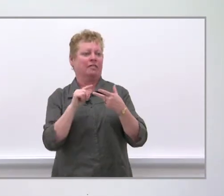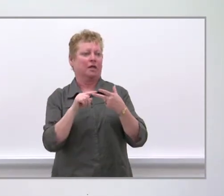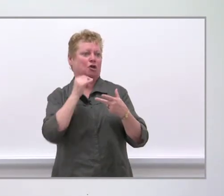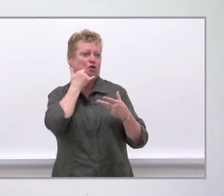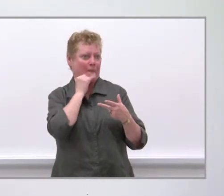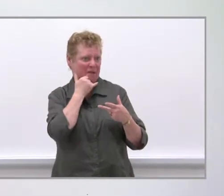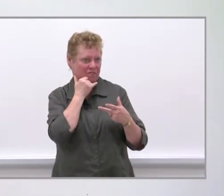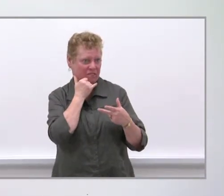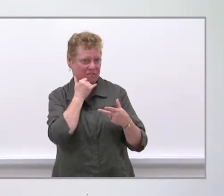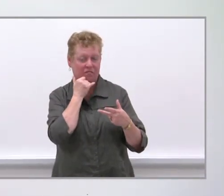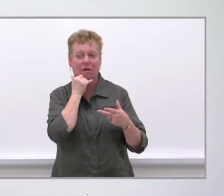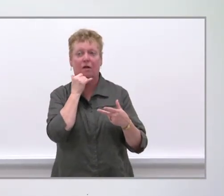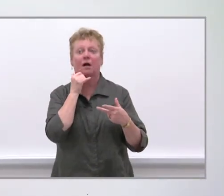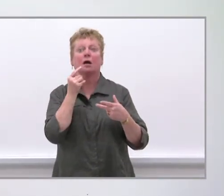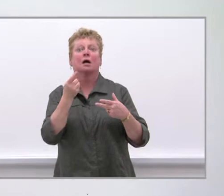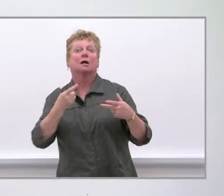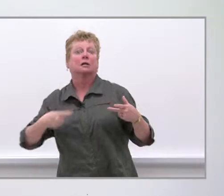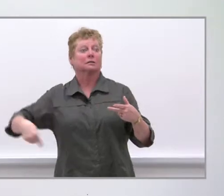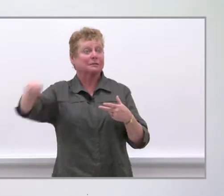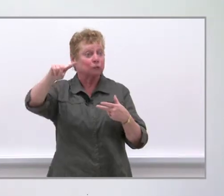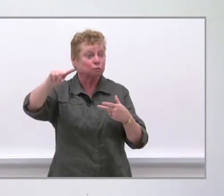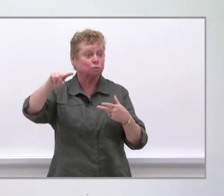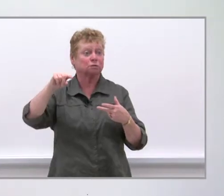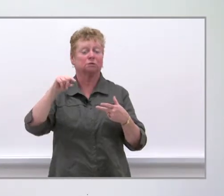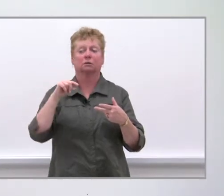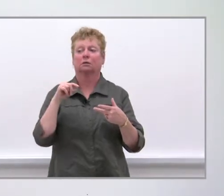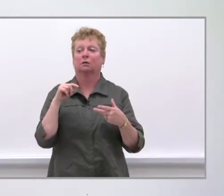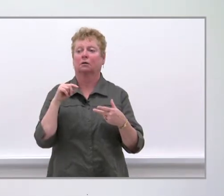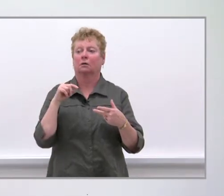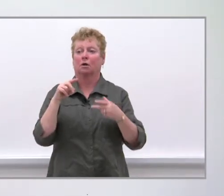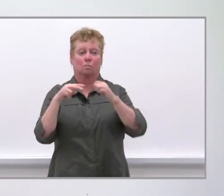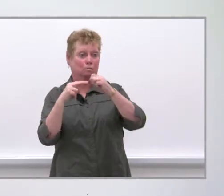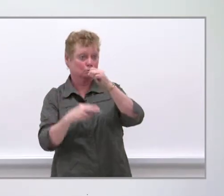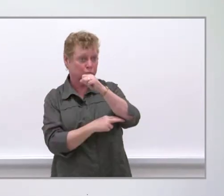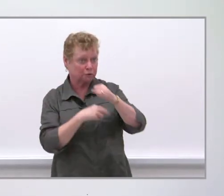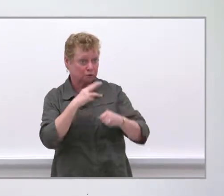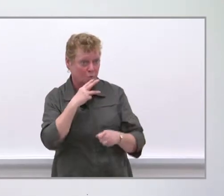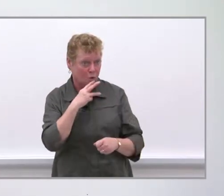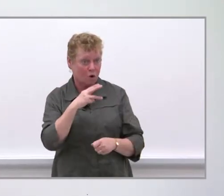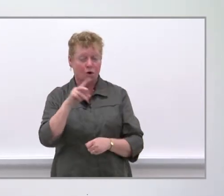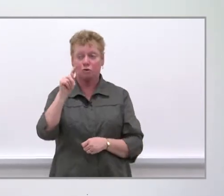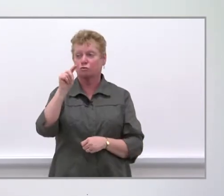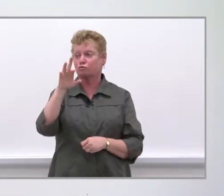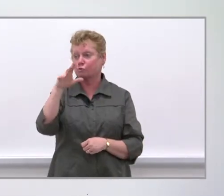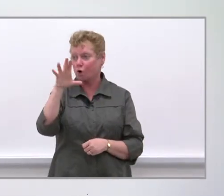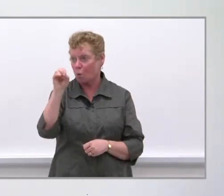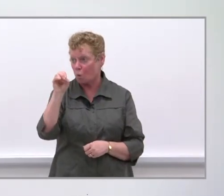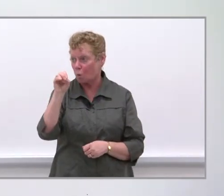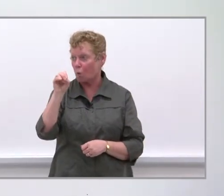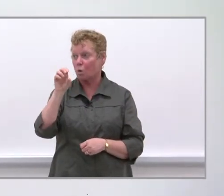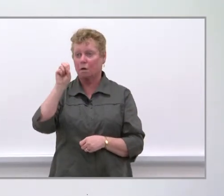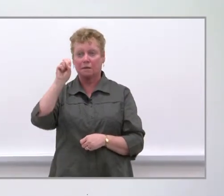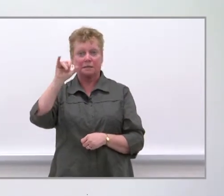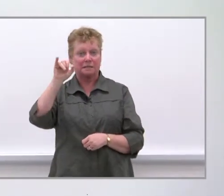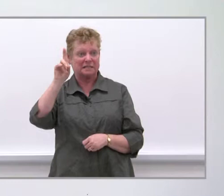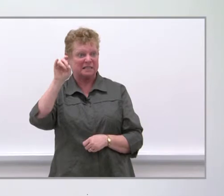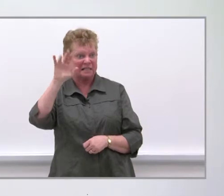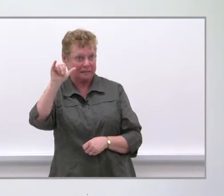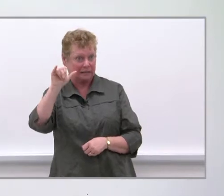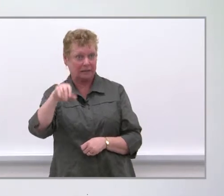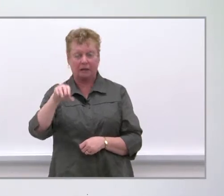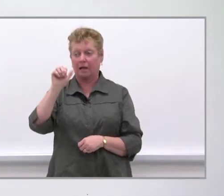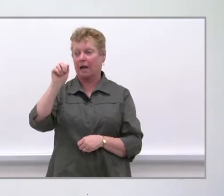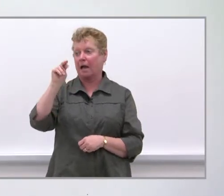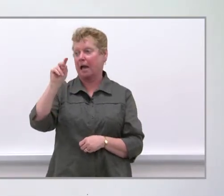Yarmouth. And then next week we're going to Bridgewater and Truro, Sydney, and